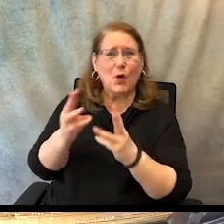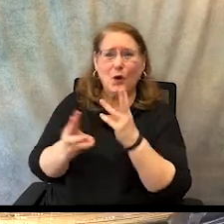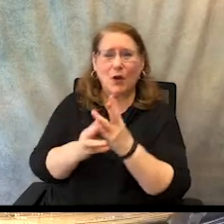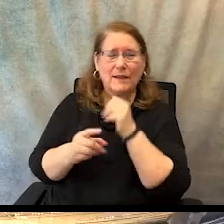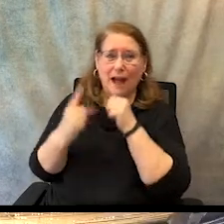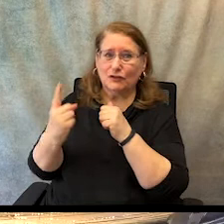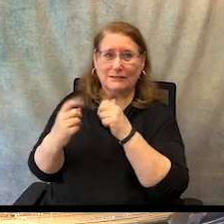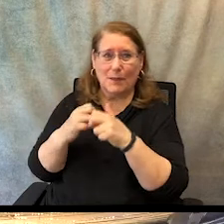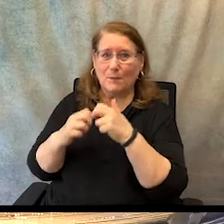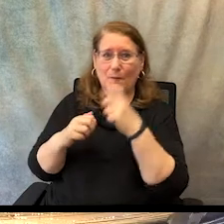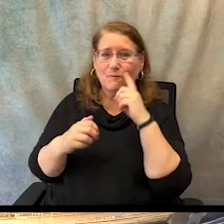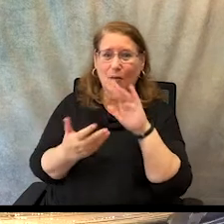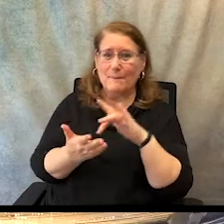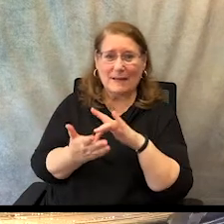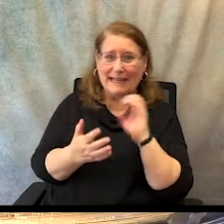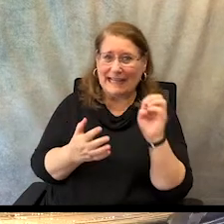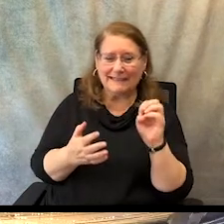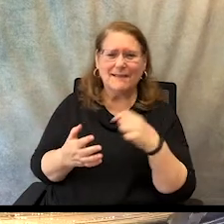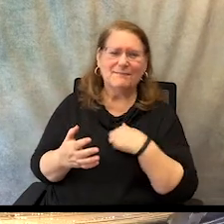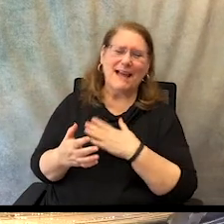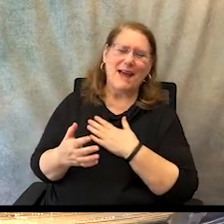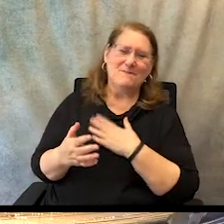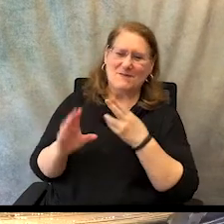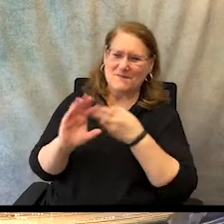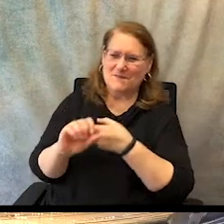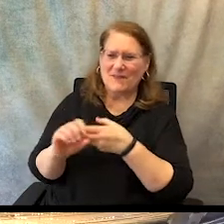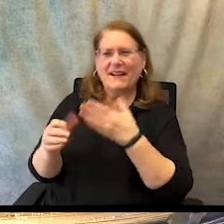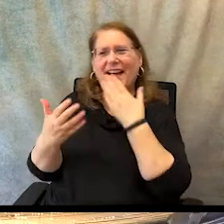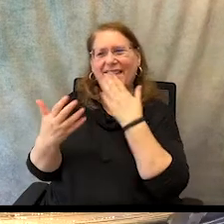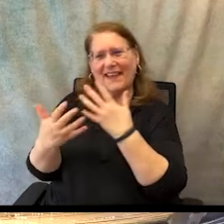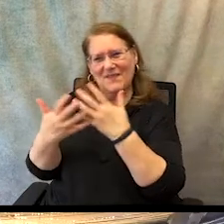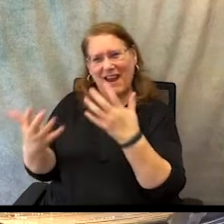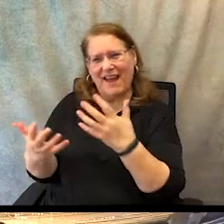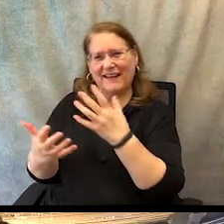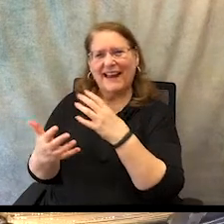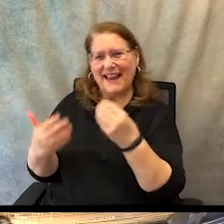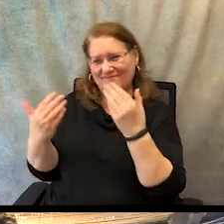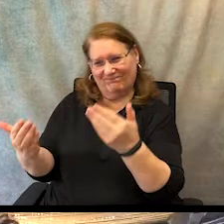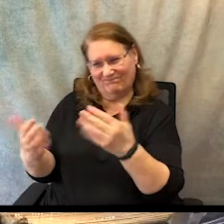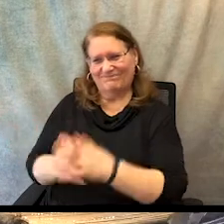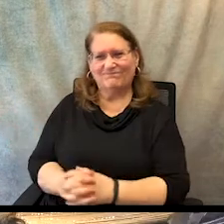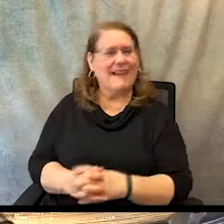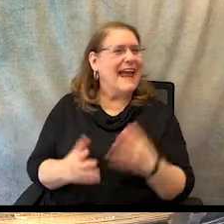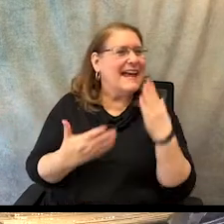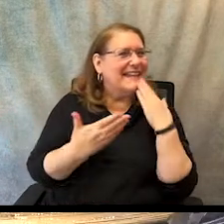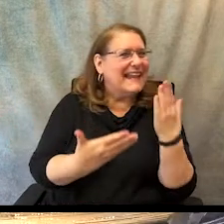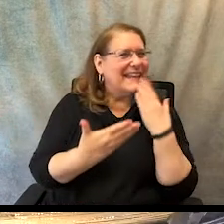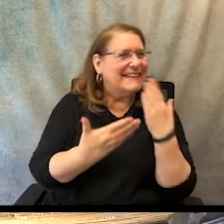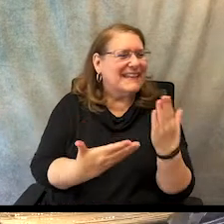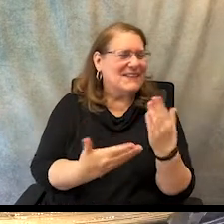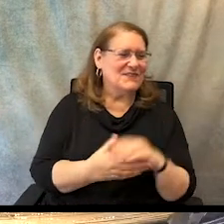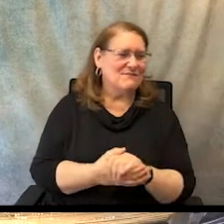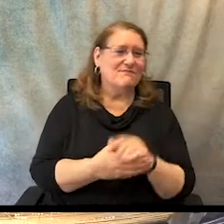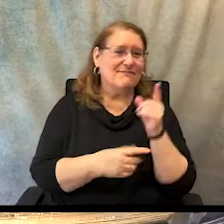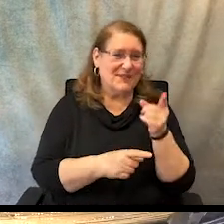world, I think. It's not only the problem of Middle East. I'm really happy to be with you. Thank you a lot. And thank you.